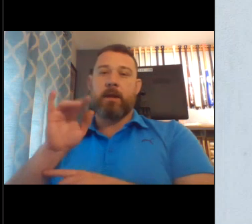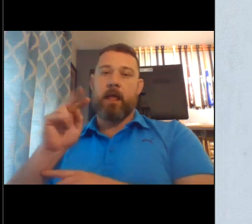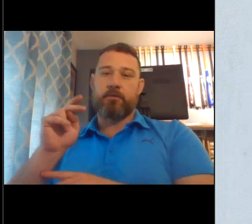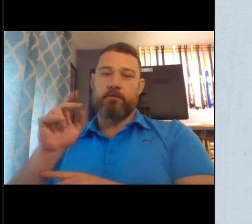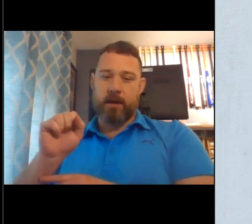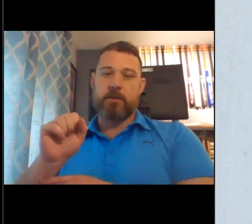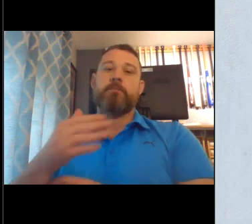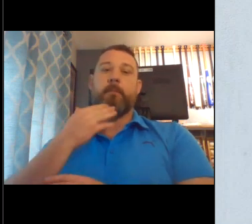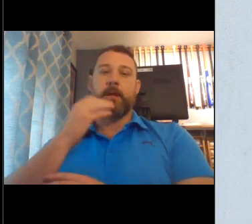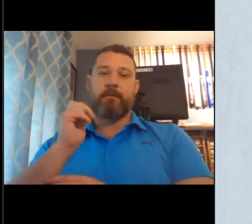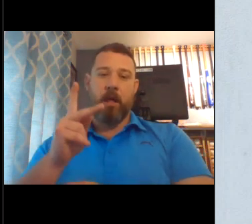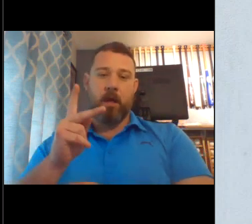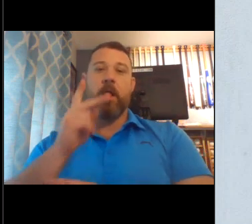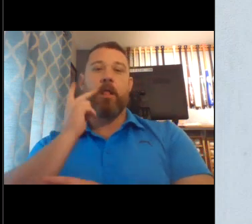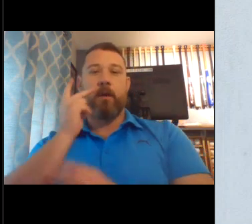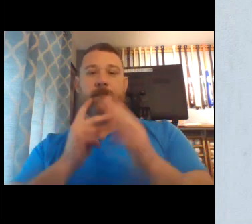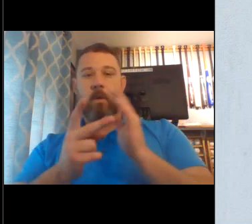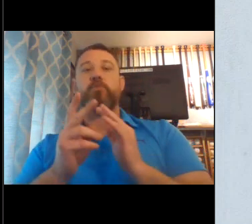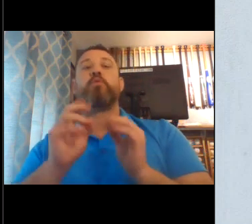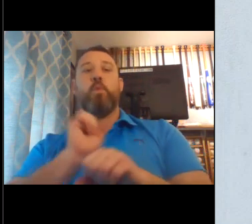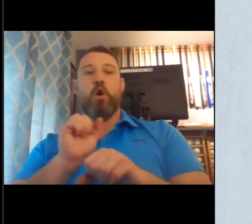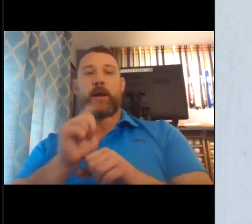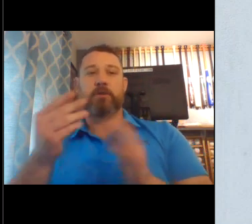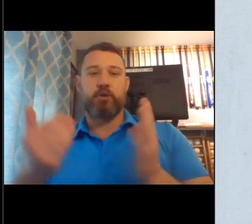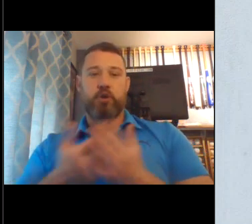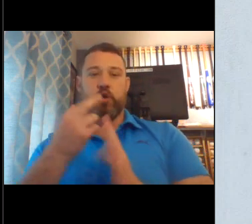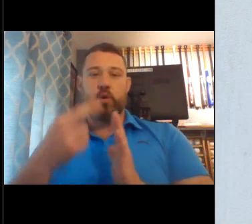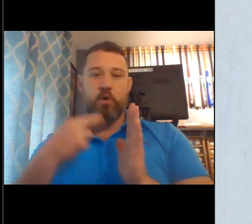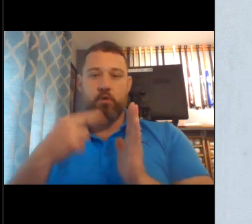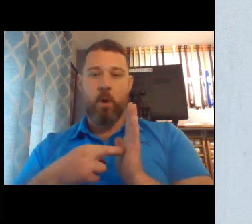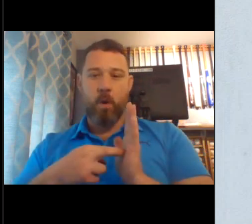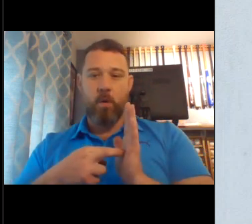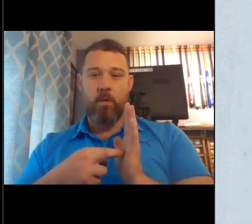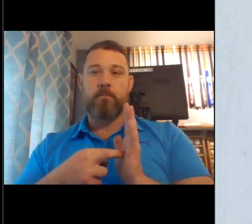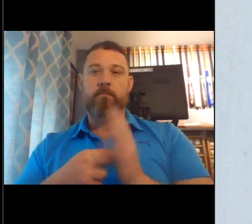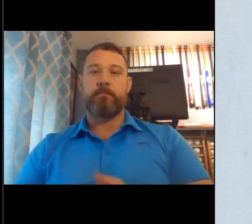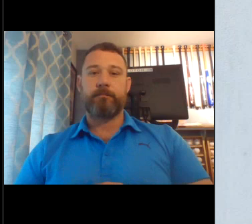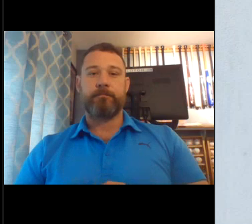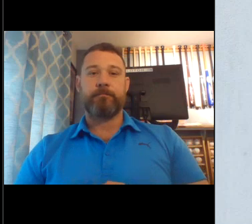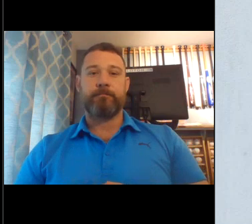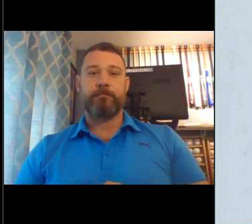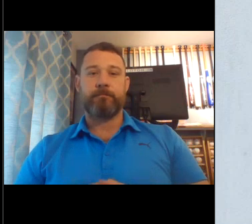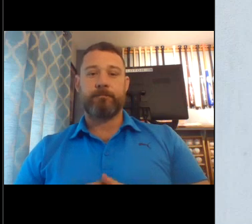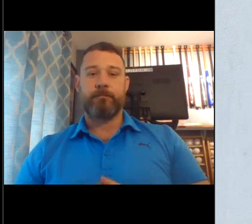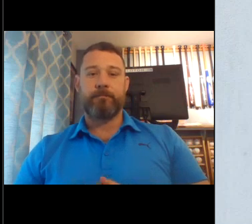of luck and look forward to working with him in his new role, although not seeing supplemental funds requests.